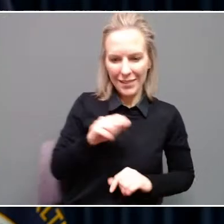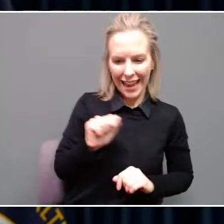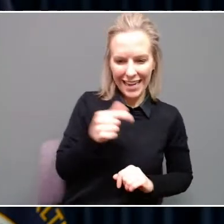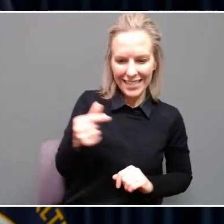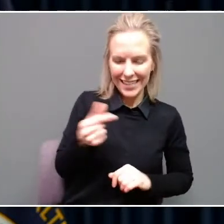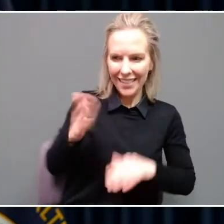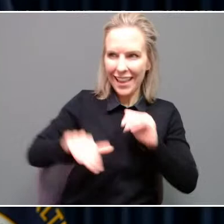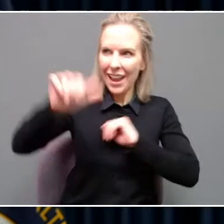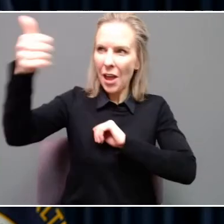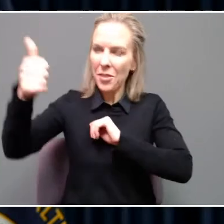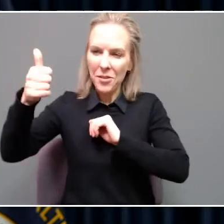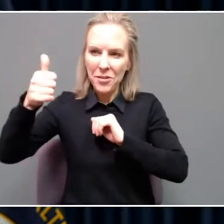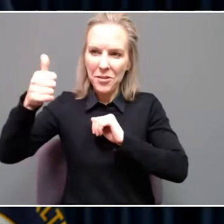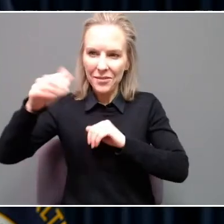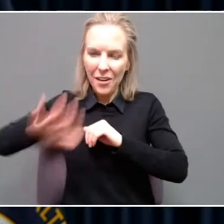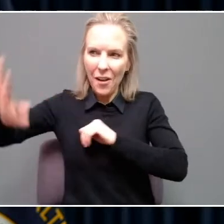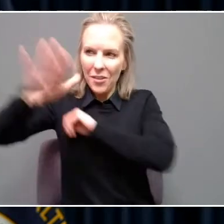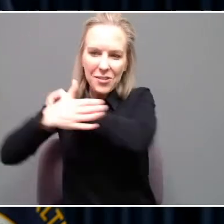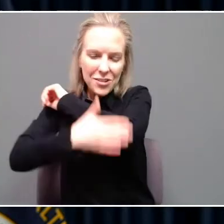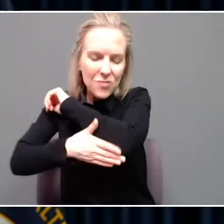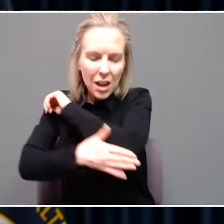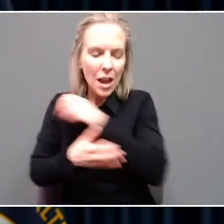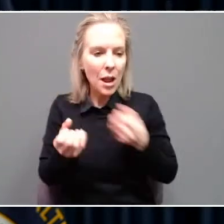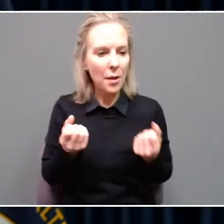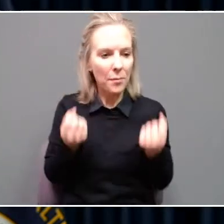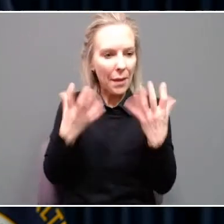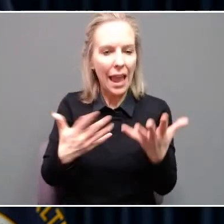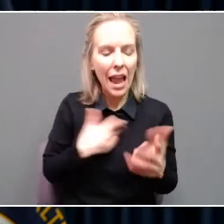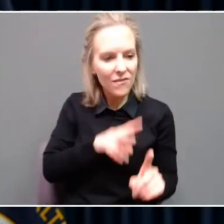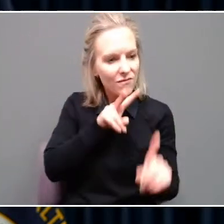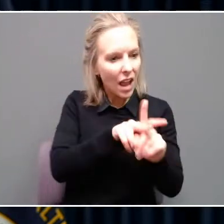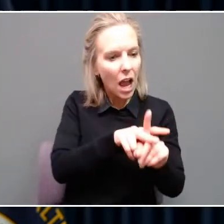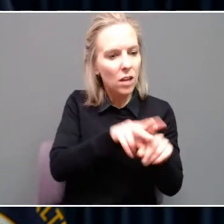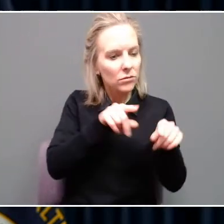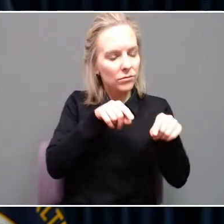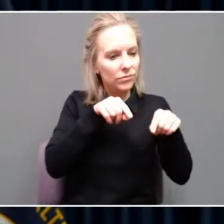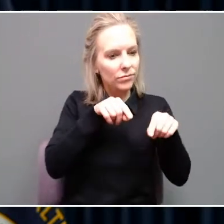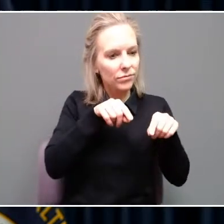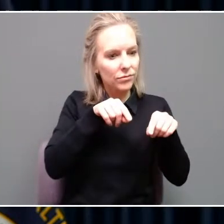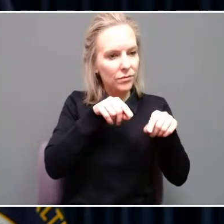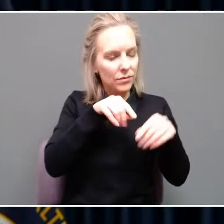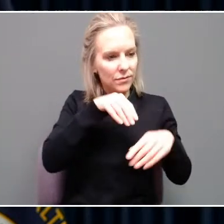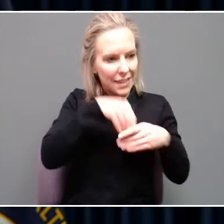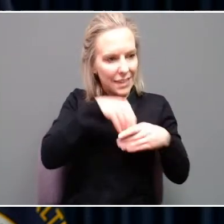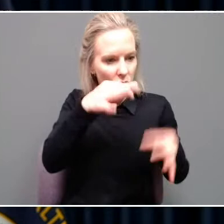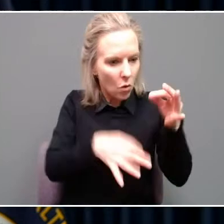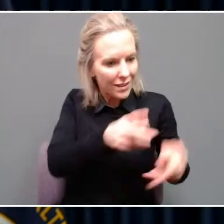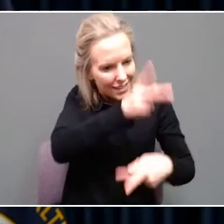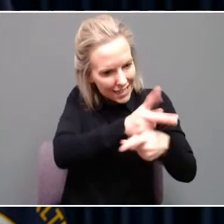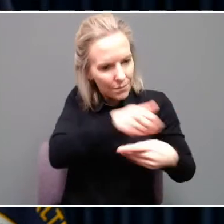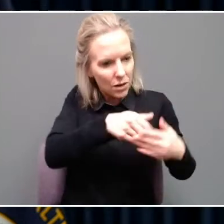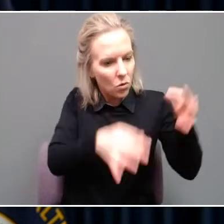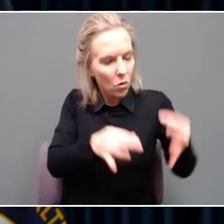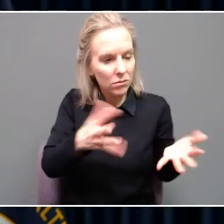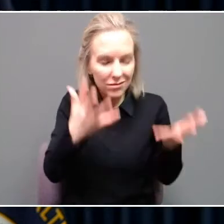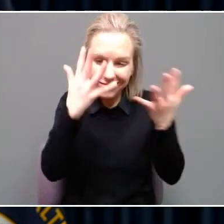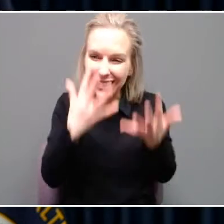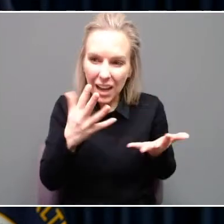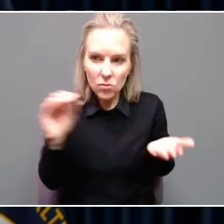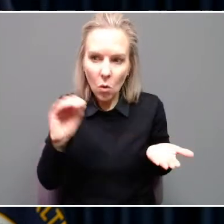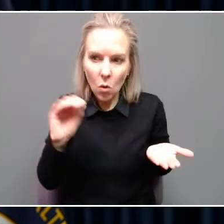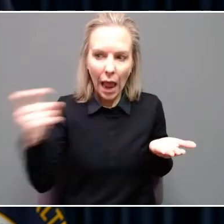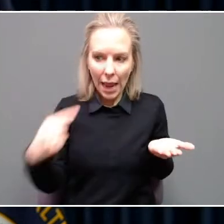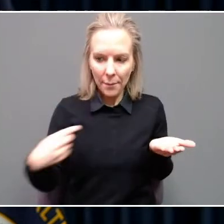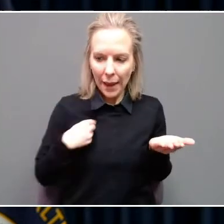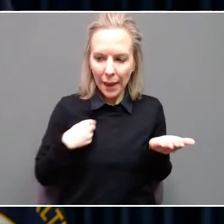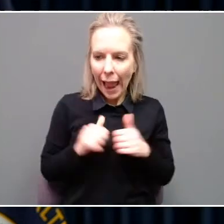personally argued many of them in court to keep them in court. Sadly, I haven't been asked about how we ought